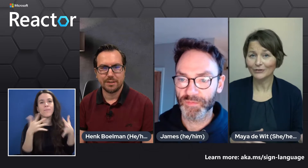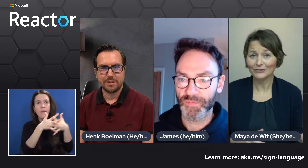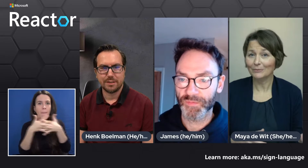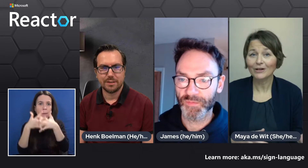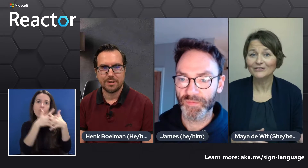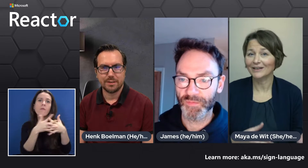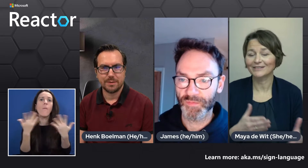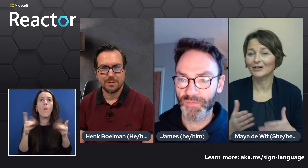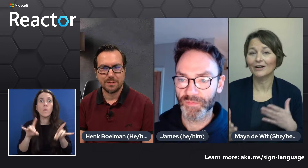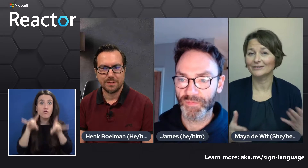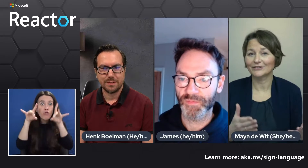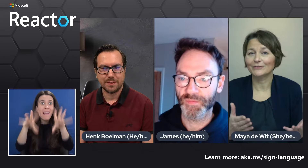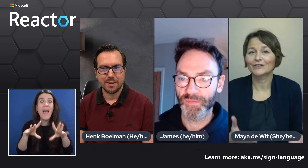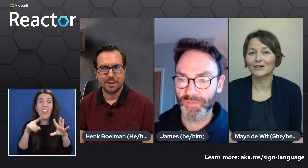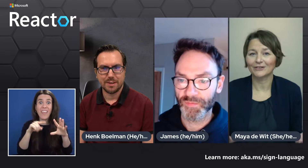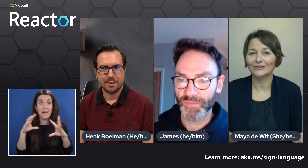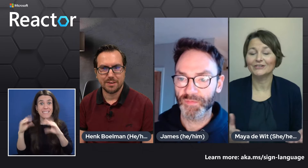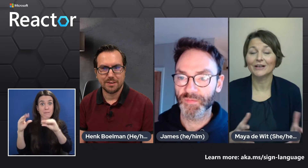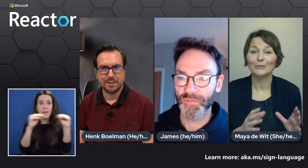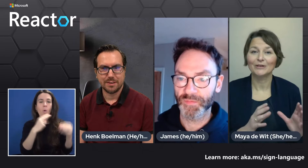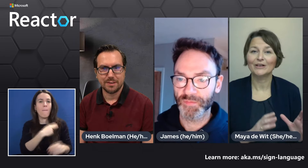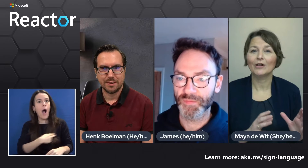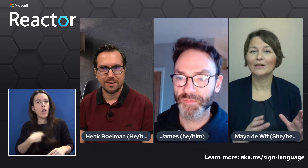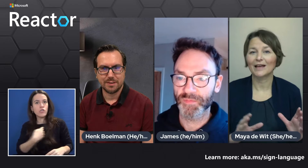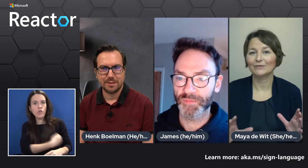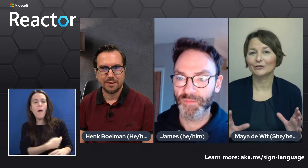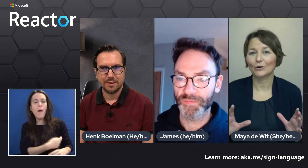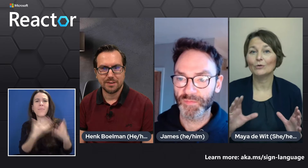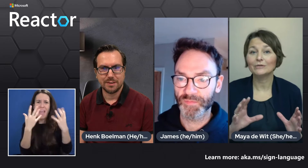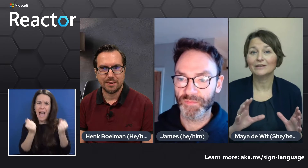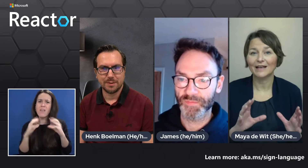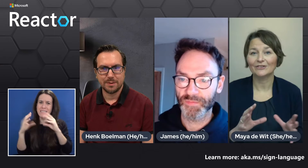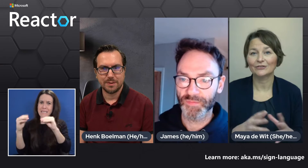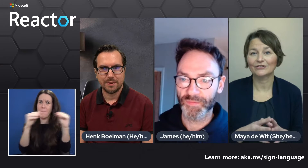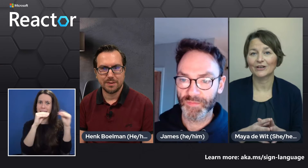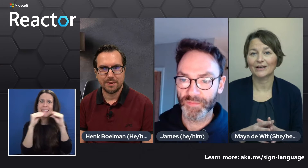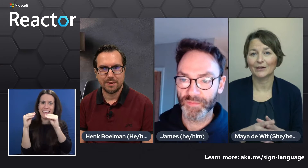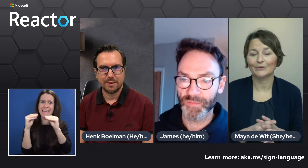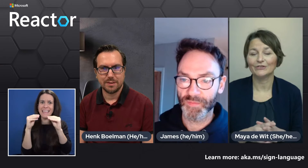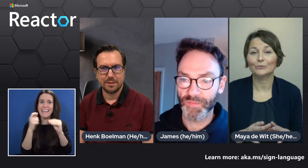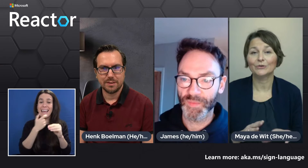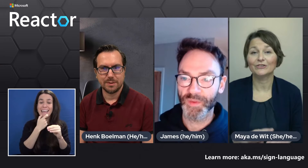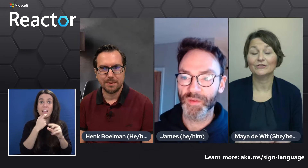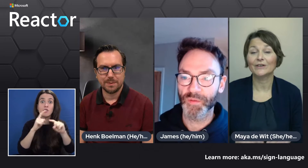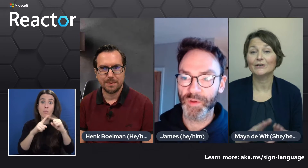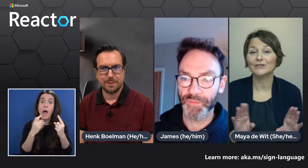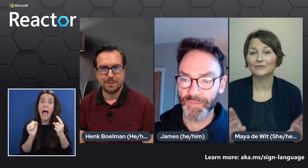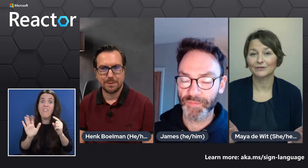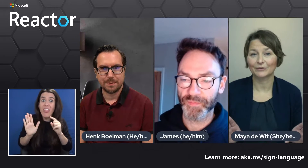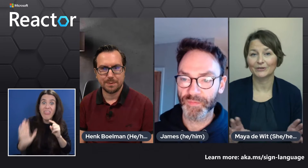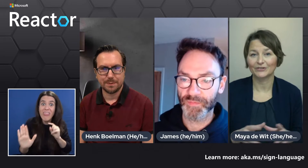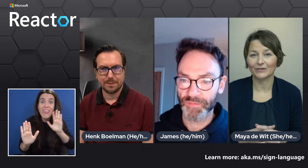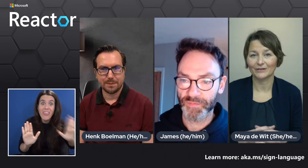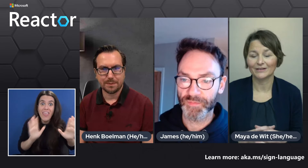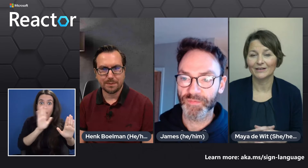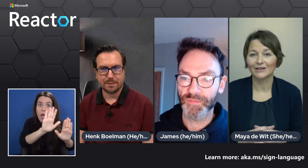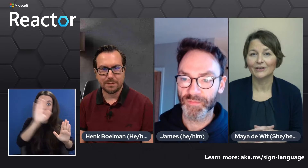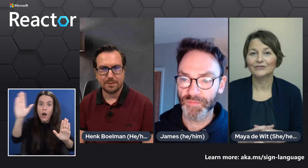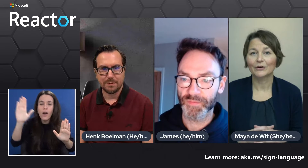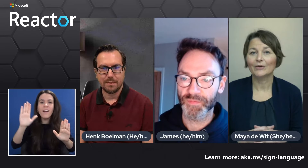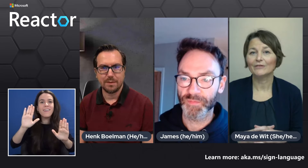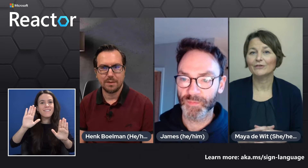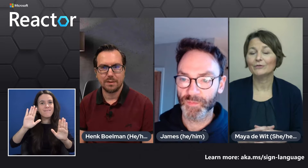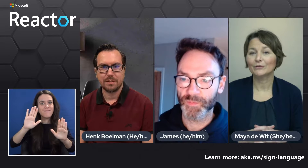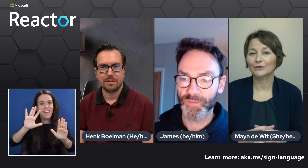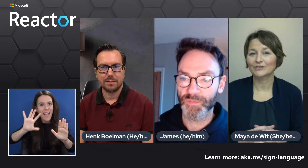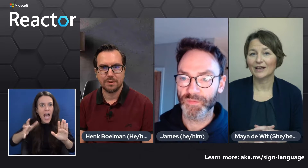and also Malta. And they're different countries, but they all have their own national sign languages, which is very different from each other.